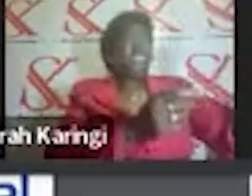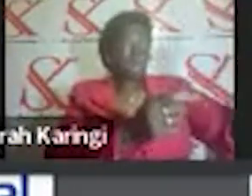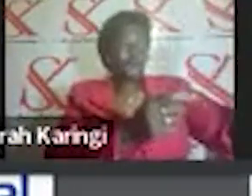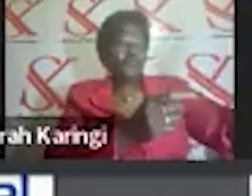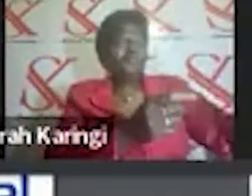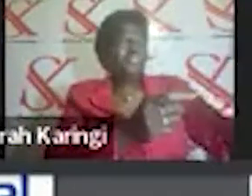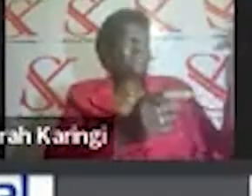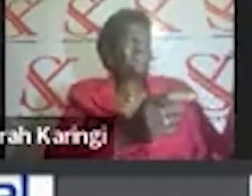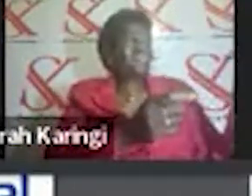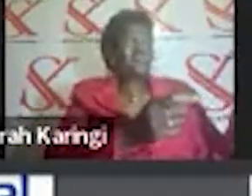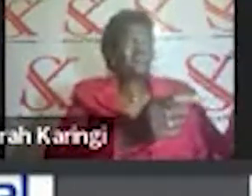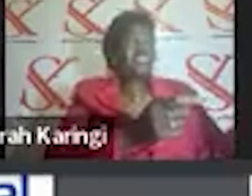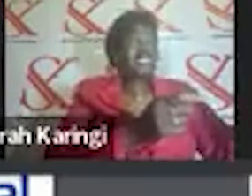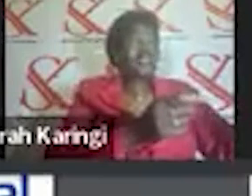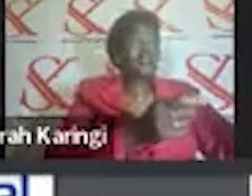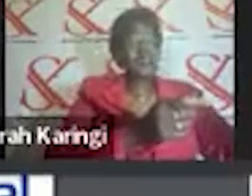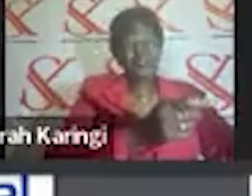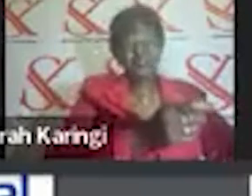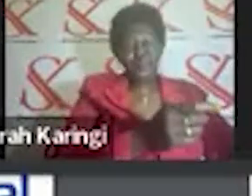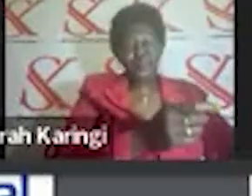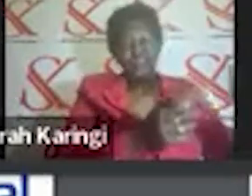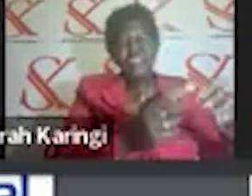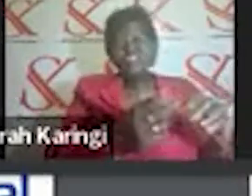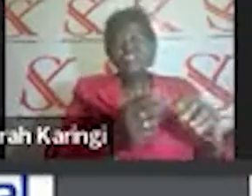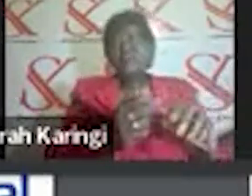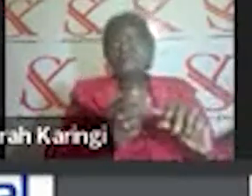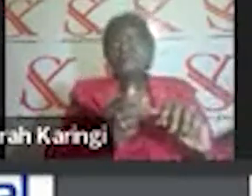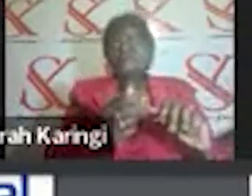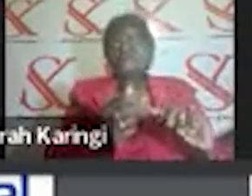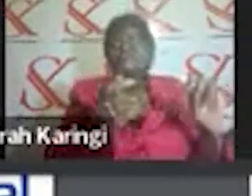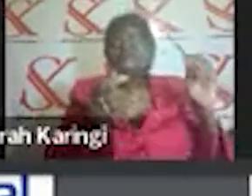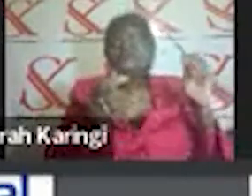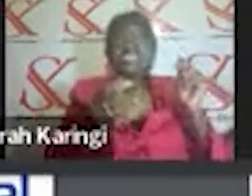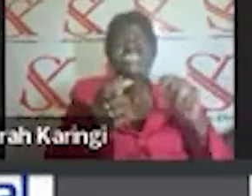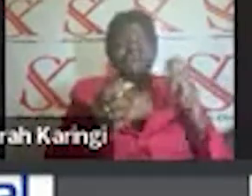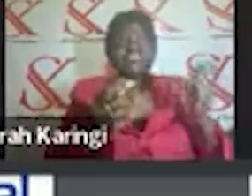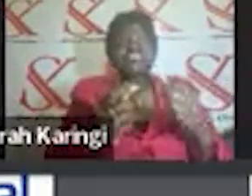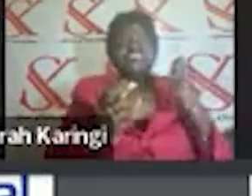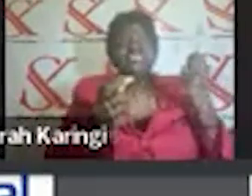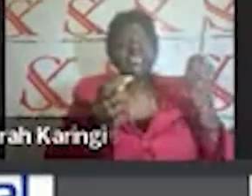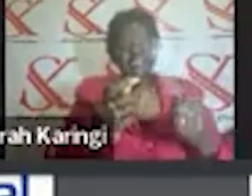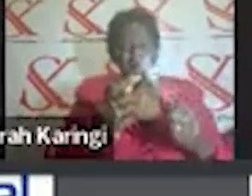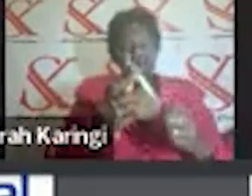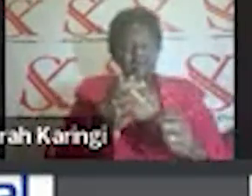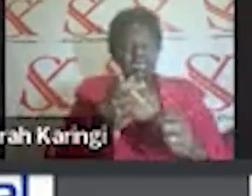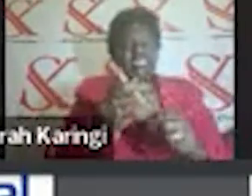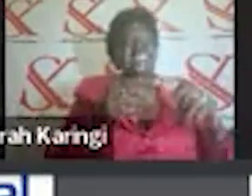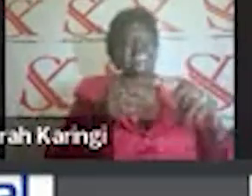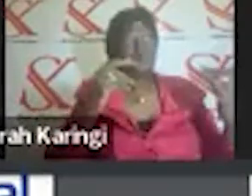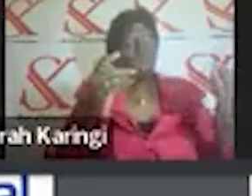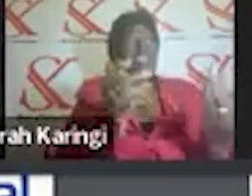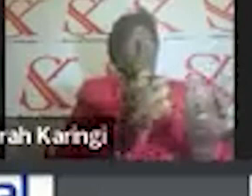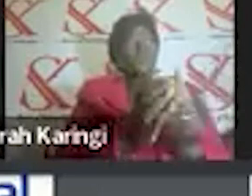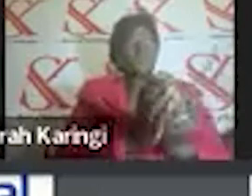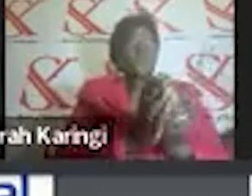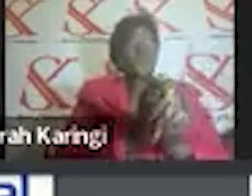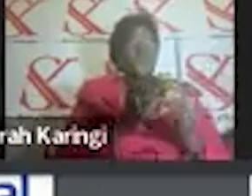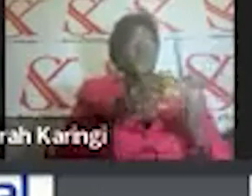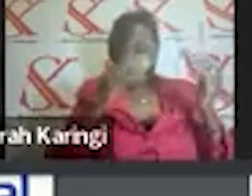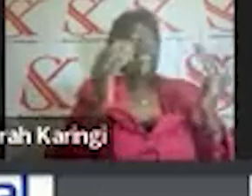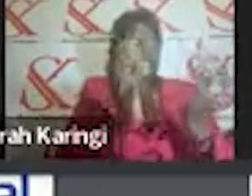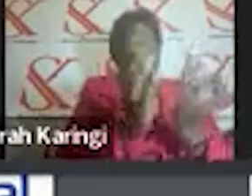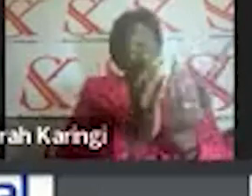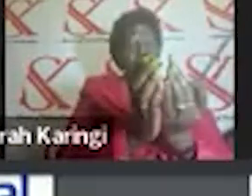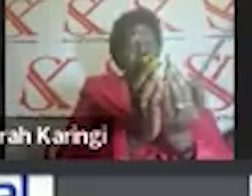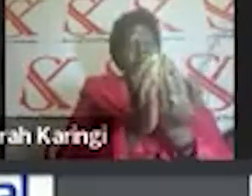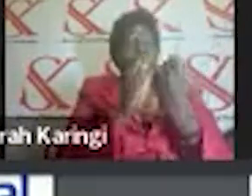will know this is Coke. Even a small child, you know this is a Coca-Cola bottle. So with that knowledge that I have, it has helped me now also to